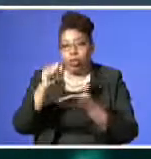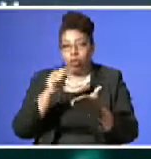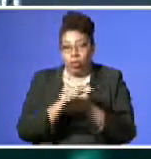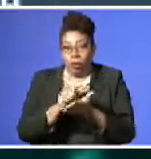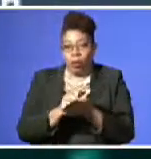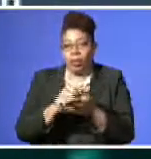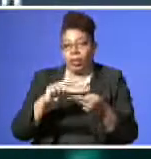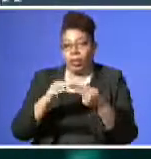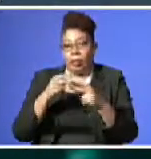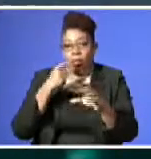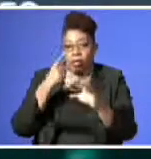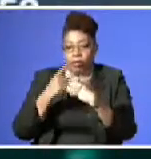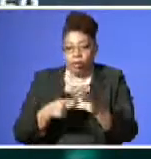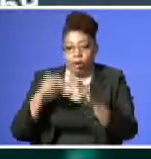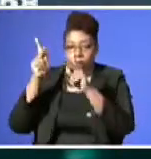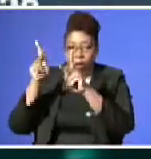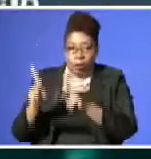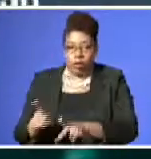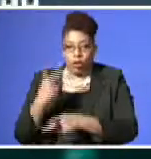total number of confirmed cases to